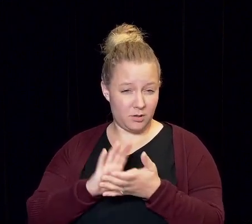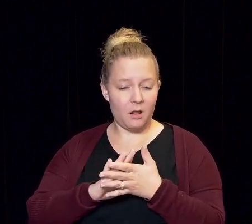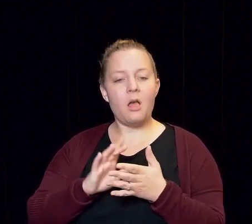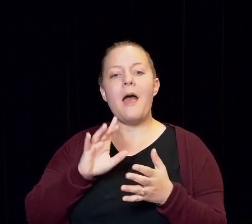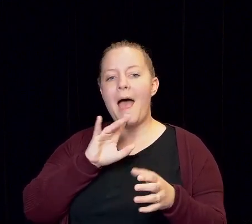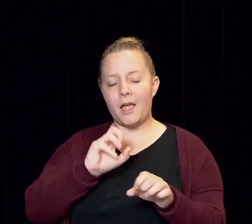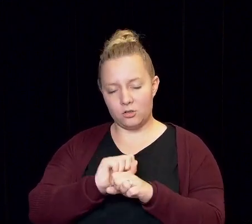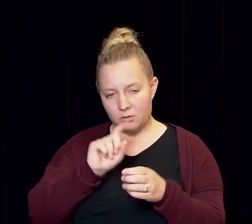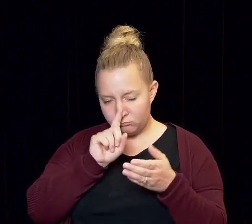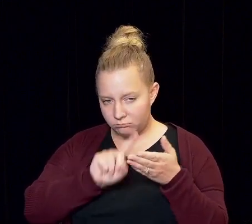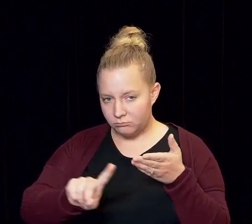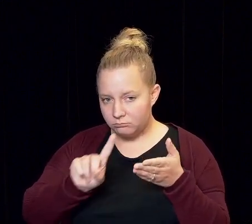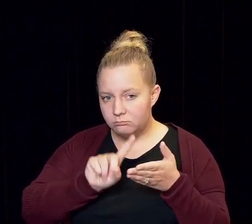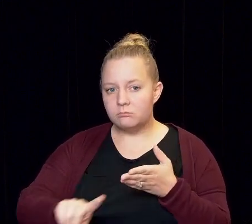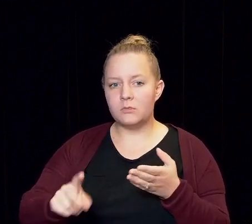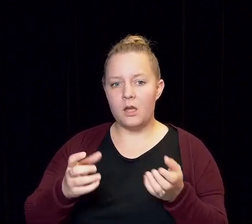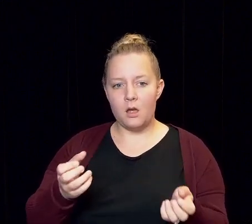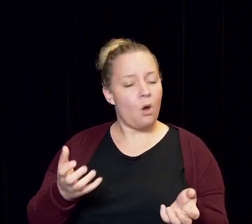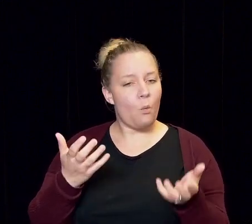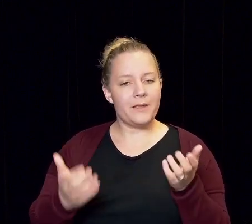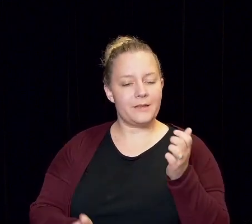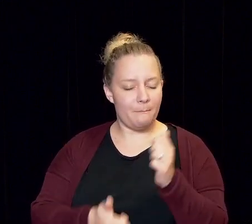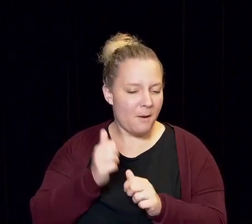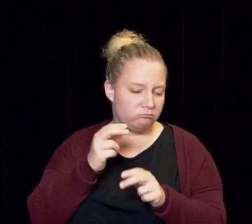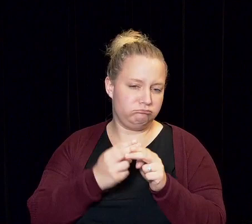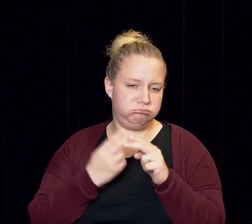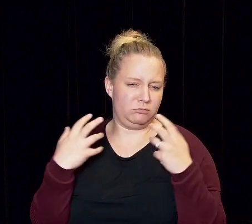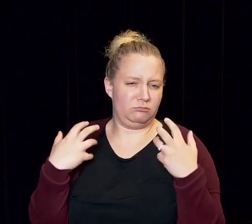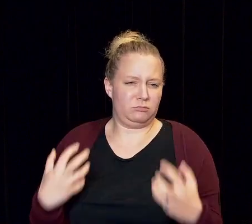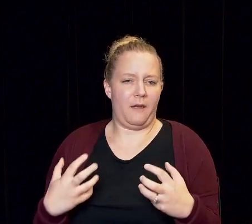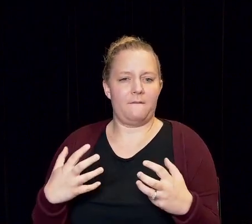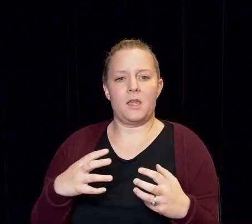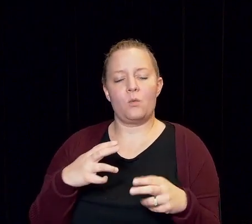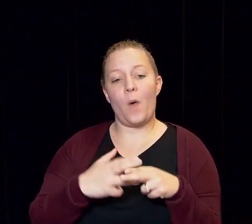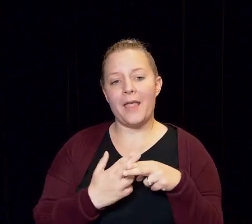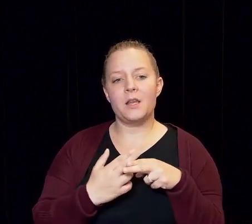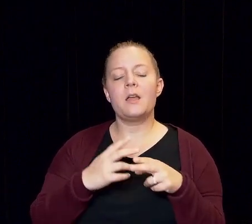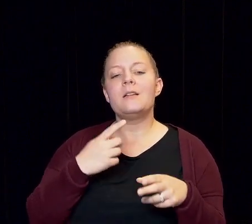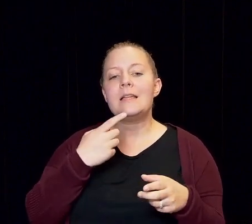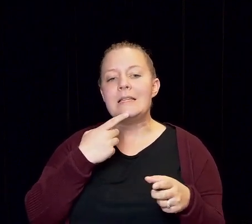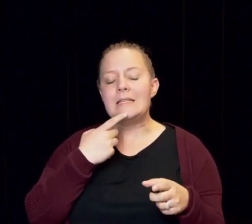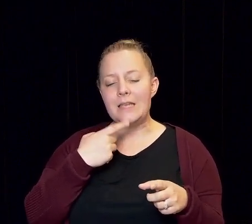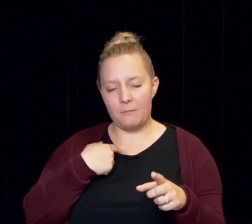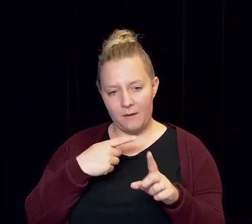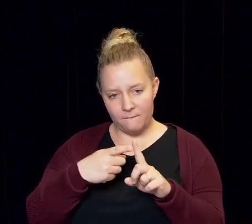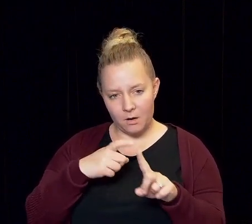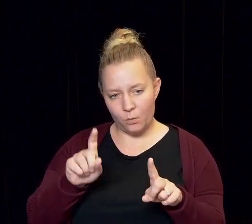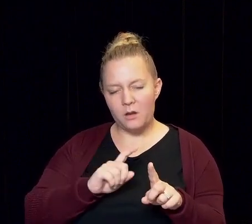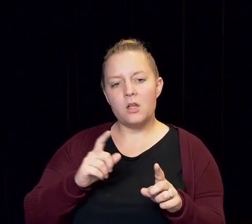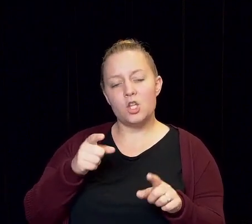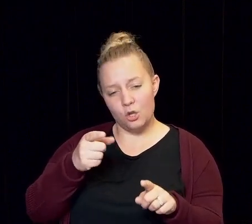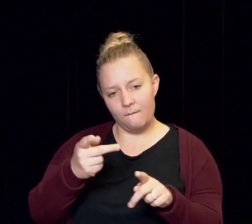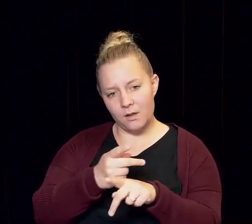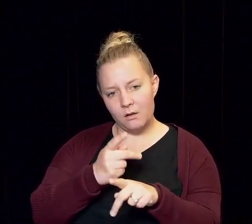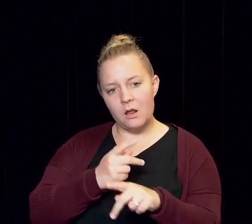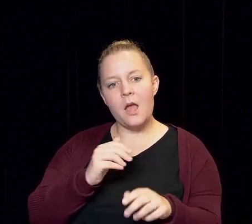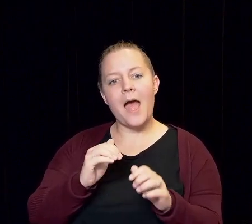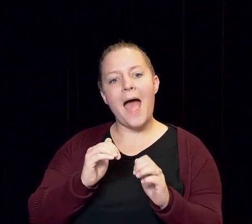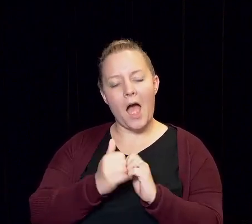up on the internet. What was the heaviest person ever to score a touchdown? Record that right there. Tell me your source. And then you can figure out how far off you